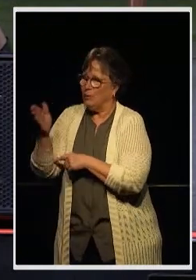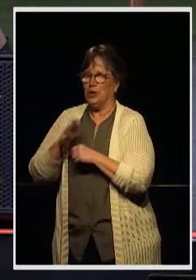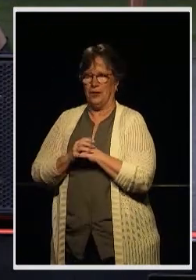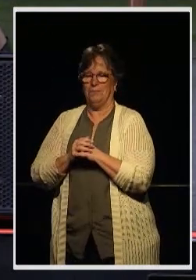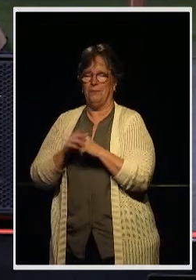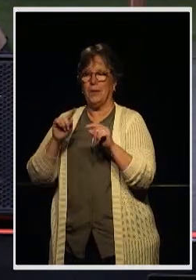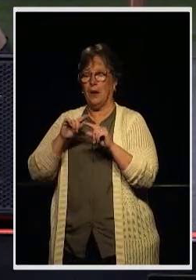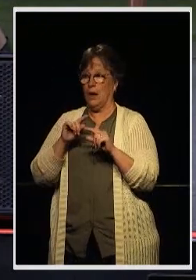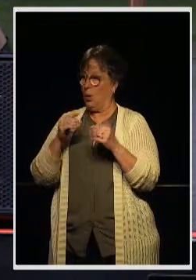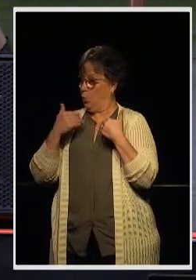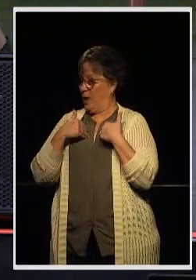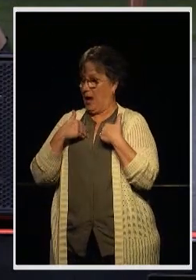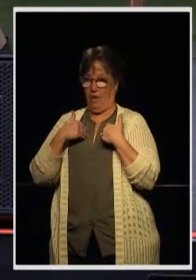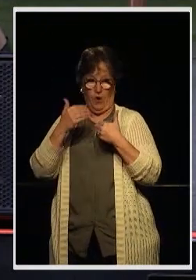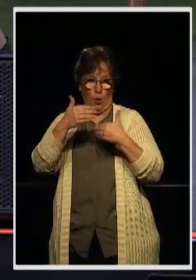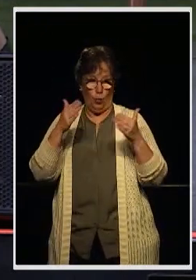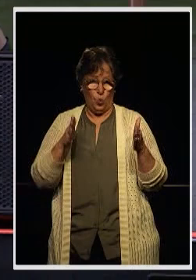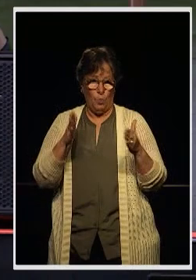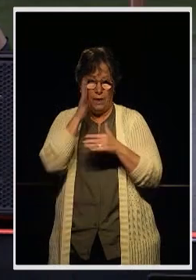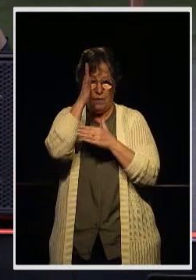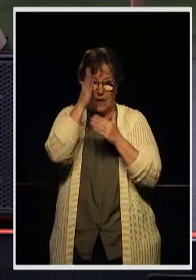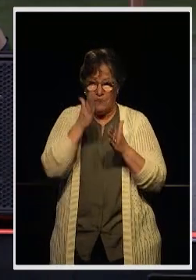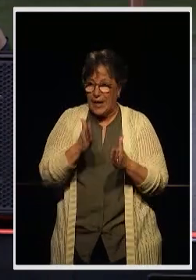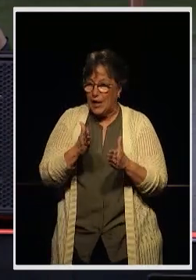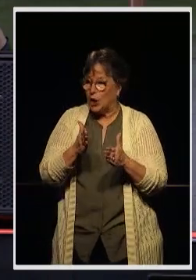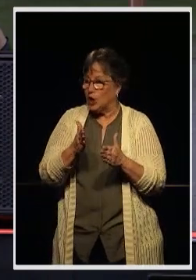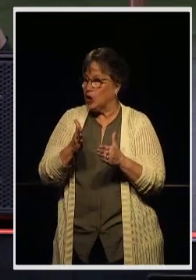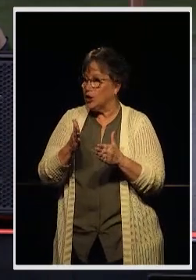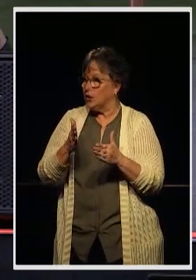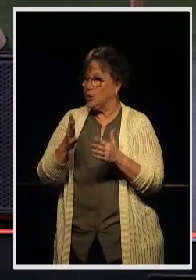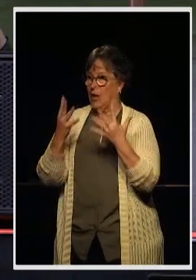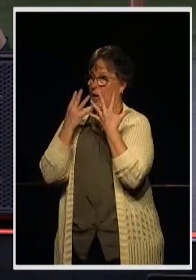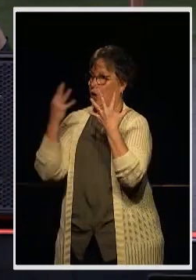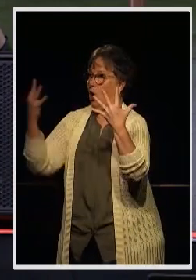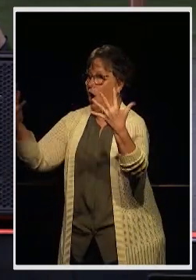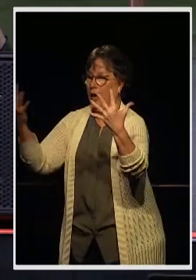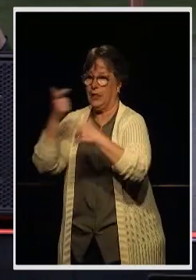of innovators here. We have a whole audience online of